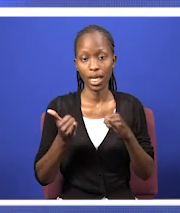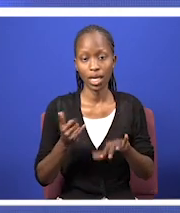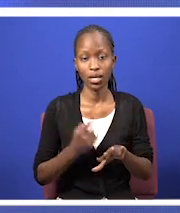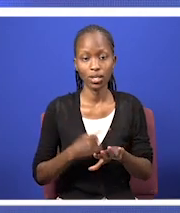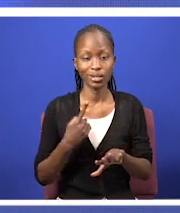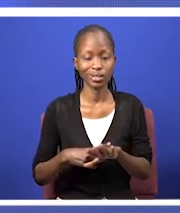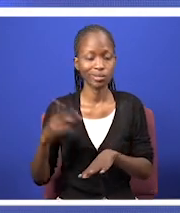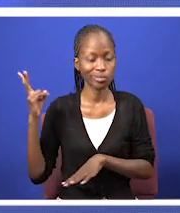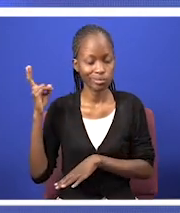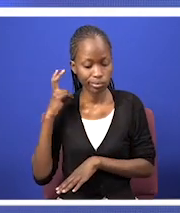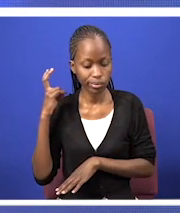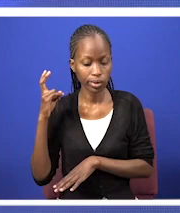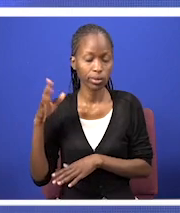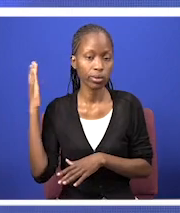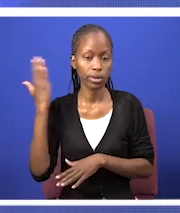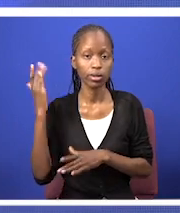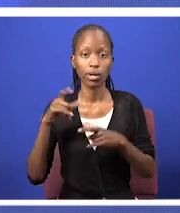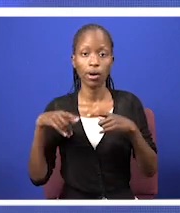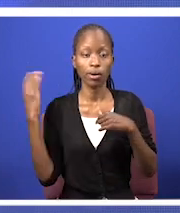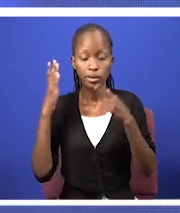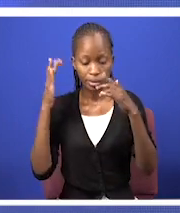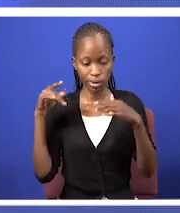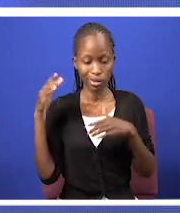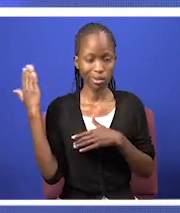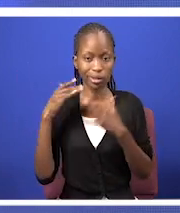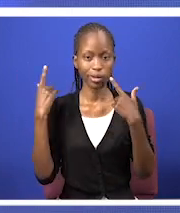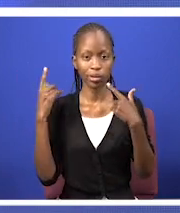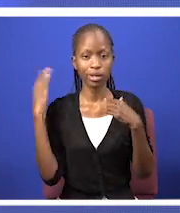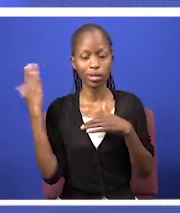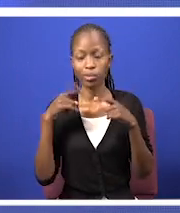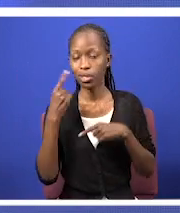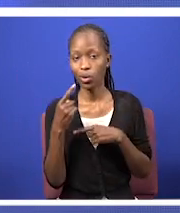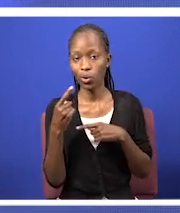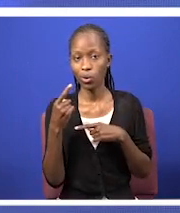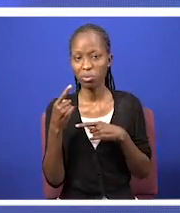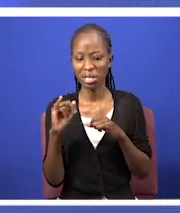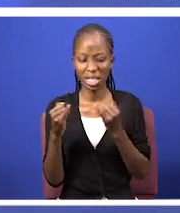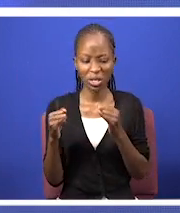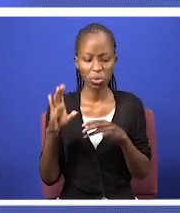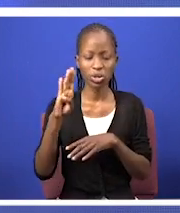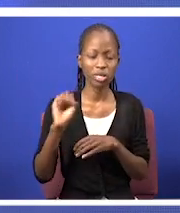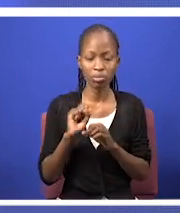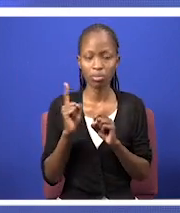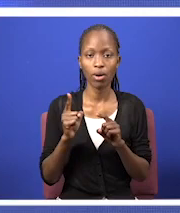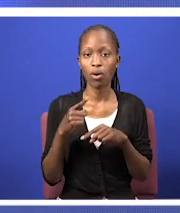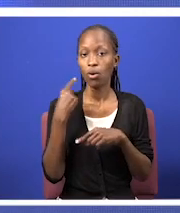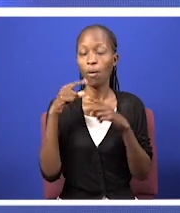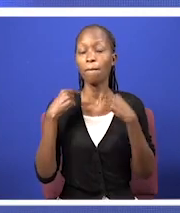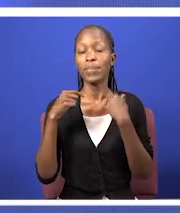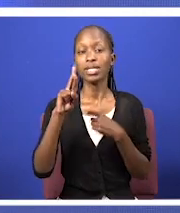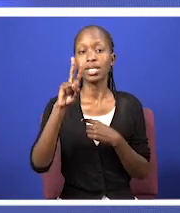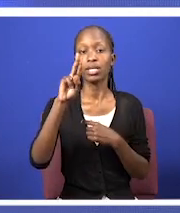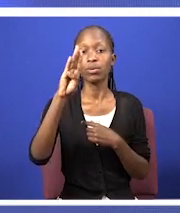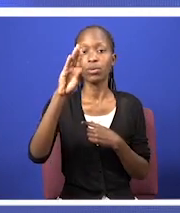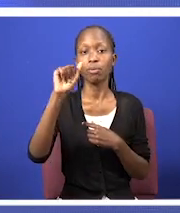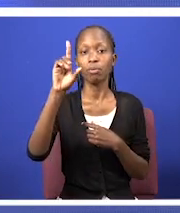It's time now to hear the word of God, and our preacher for the day is no stranger to the CBS Family Service, Reverend